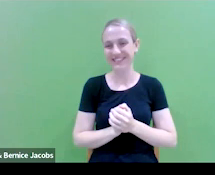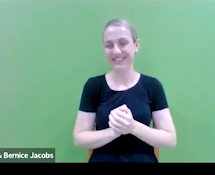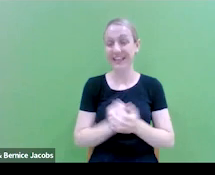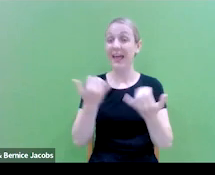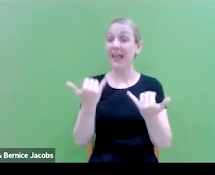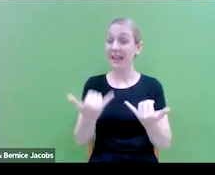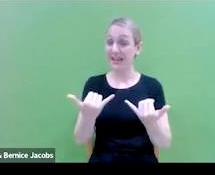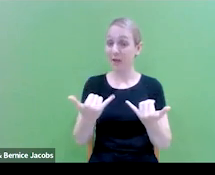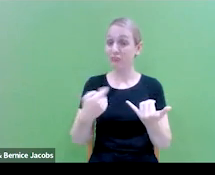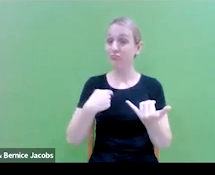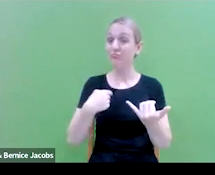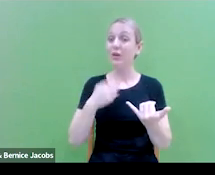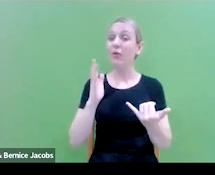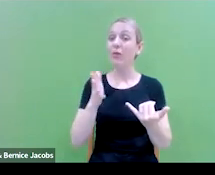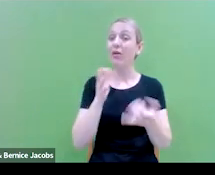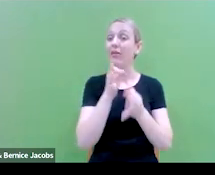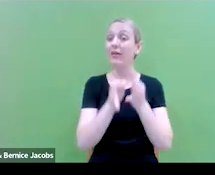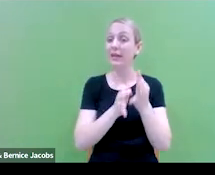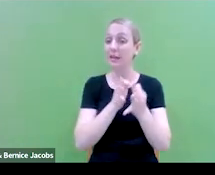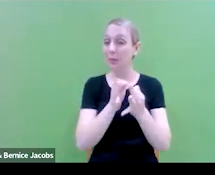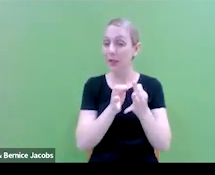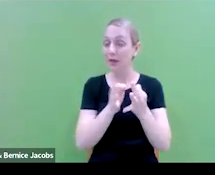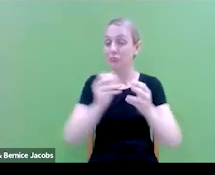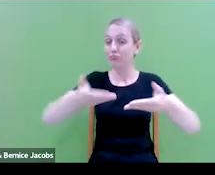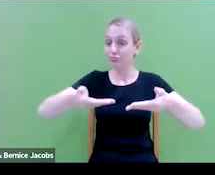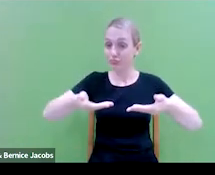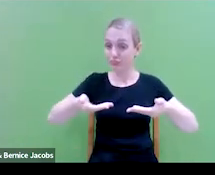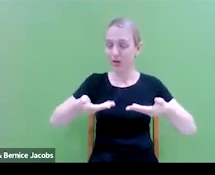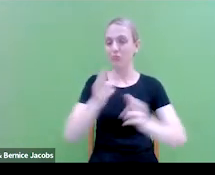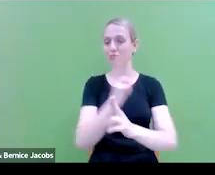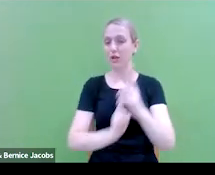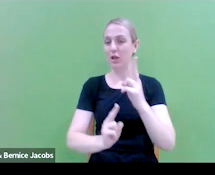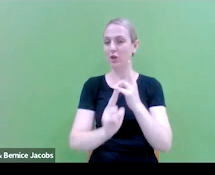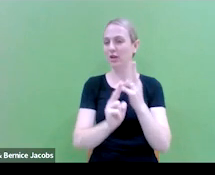take you through an introduction of universal design.